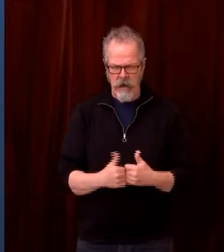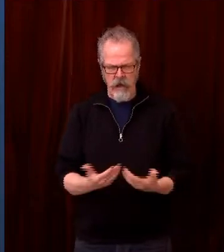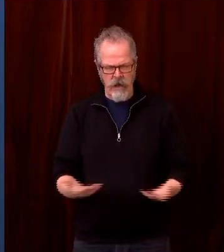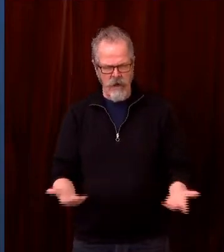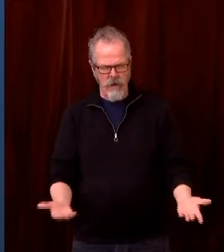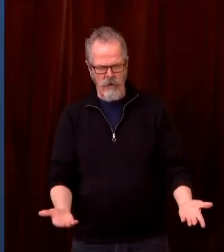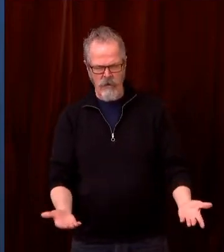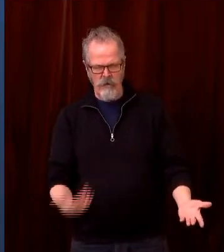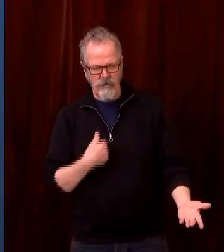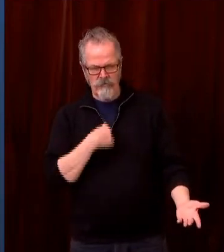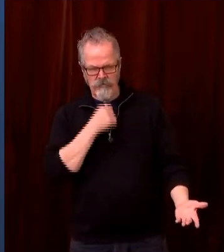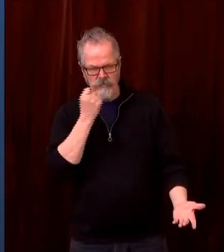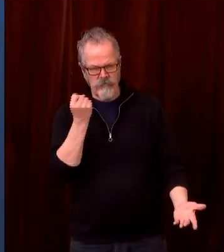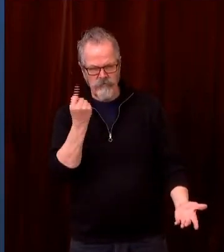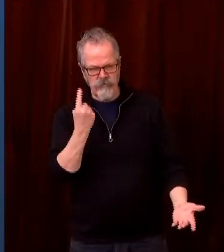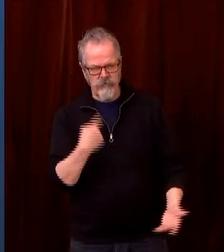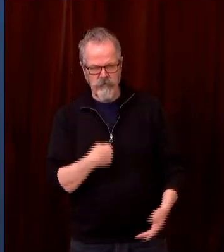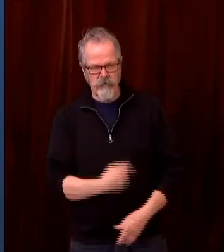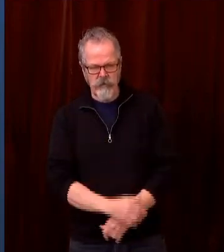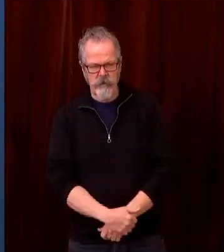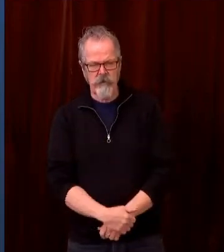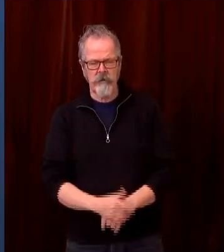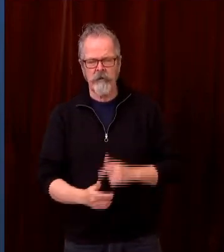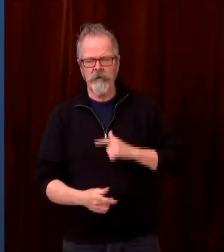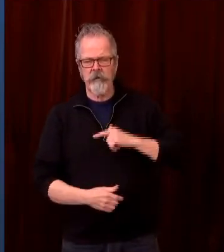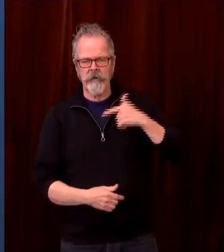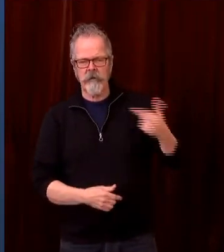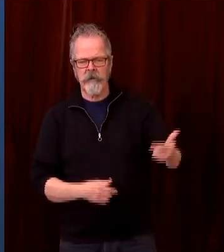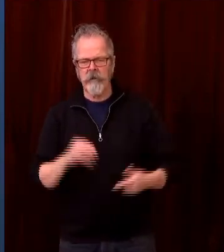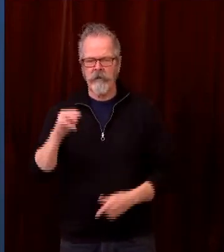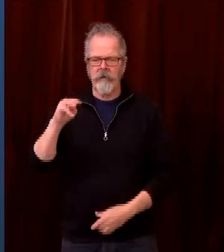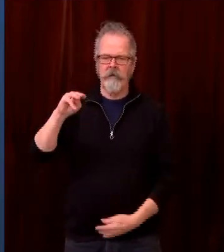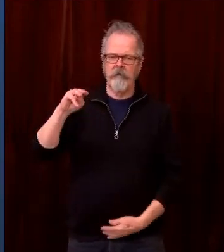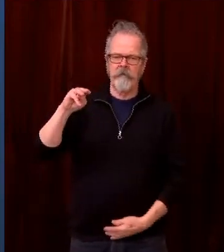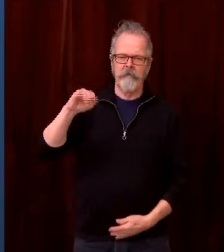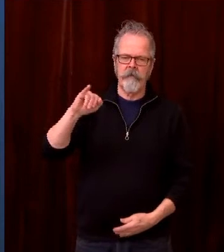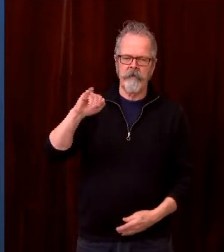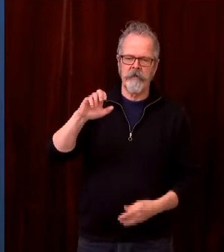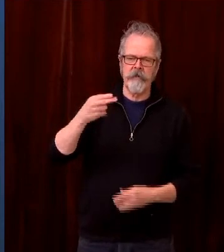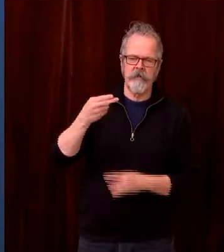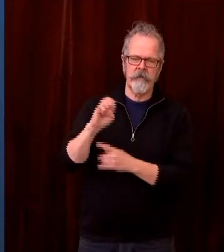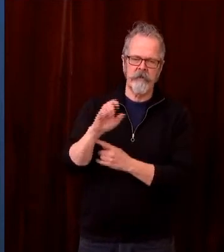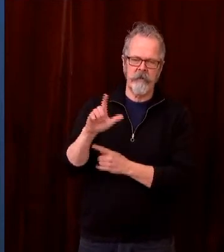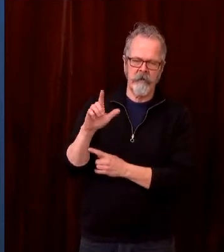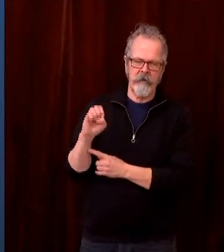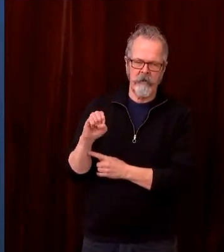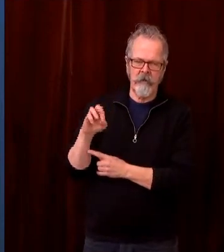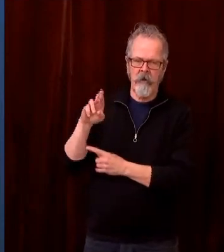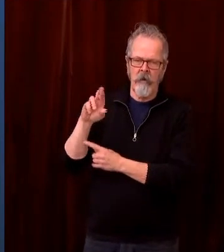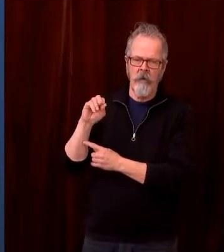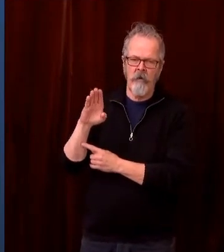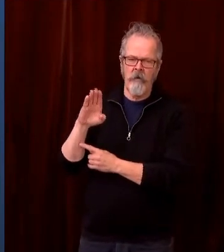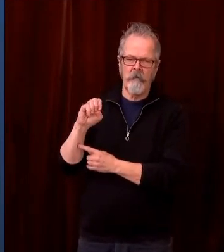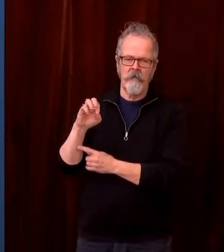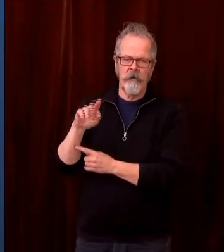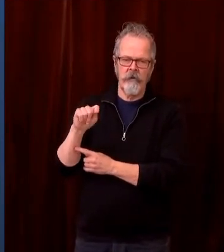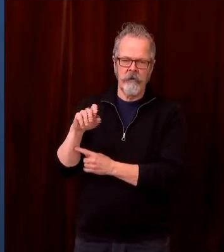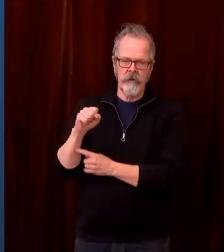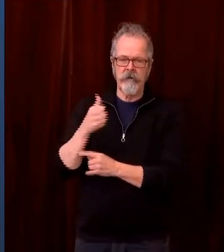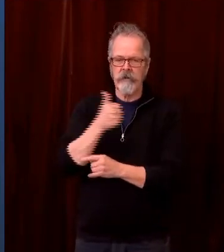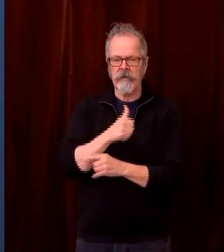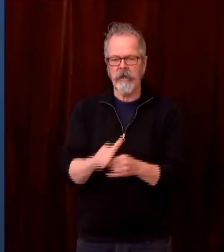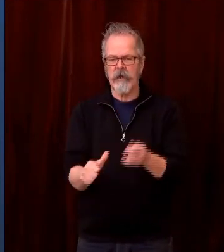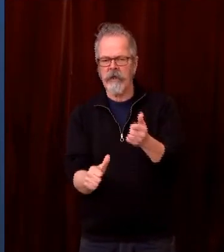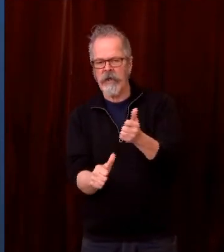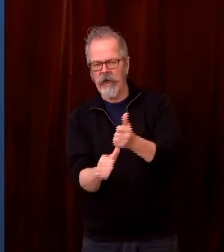Yeah, absolutely. That is a really critical point that we need to reach people in multiple ways, and through the web is not going to be the right